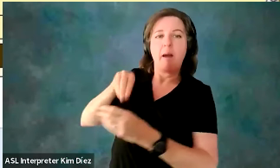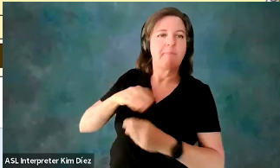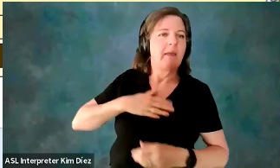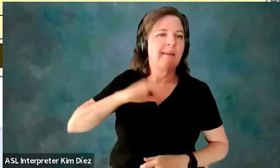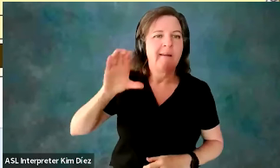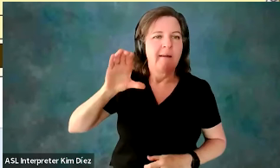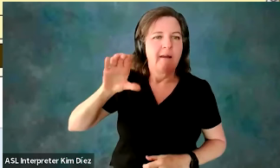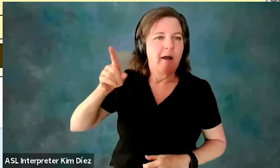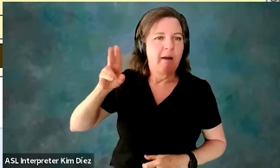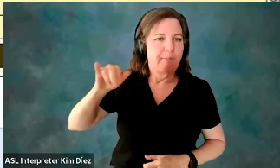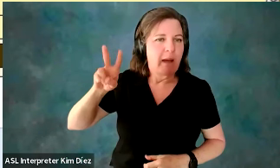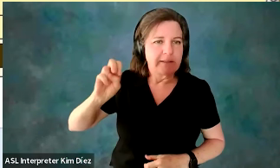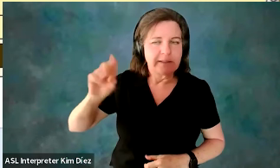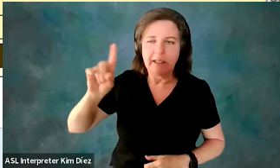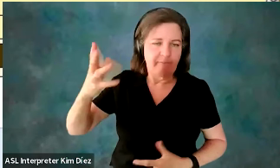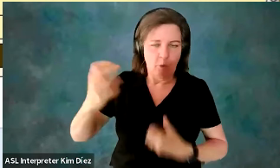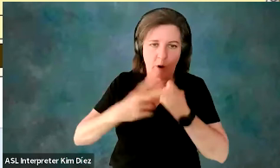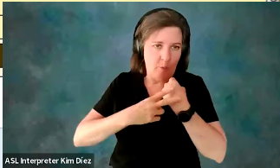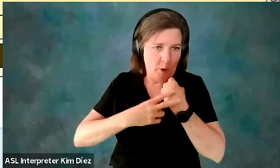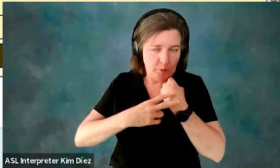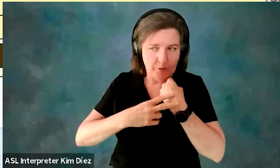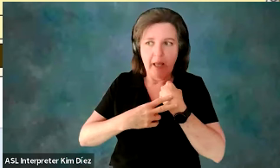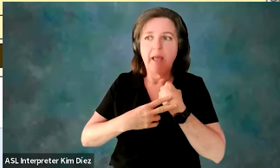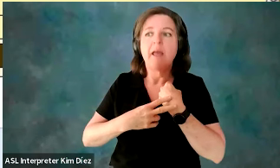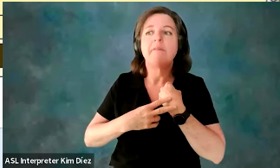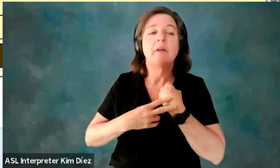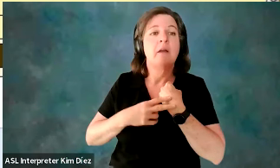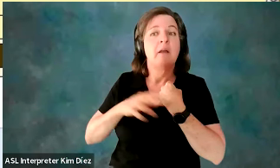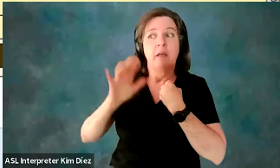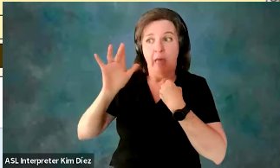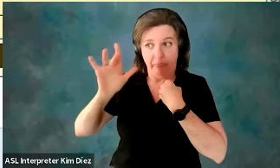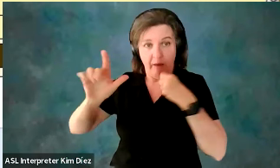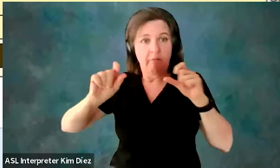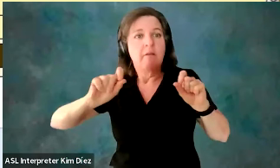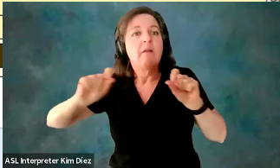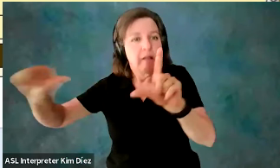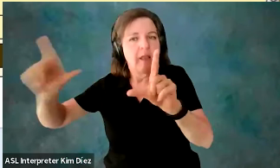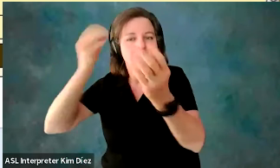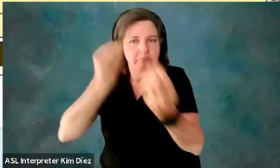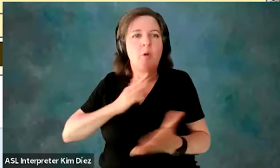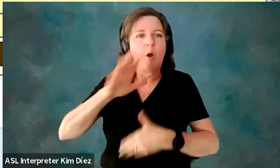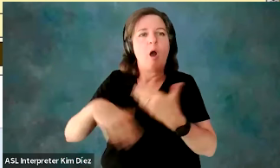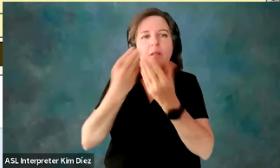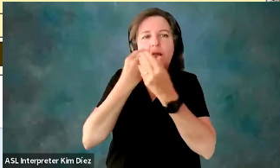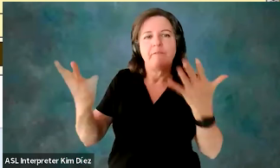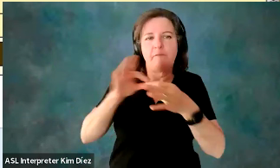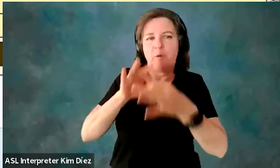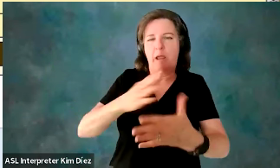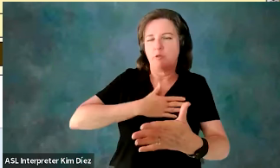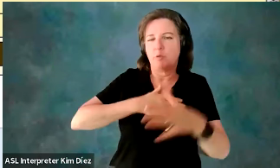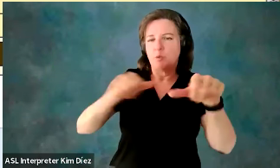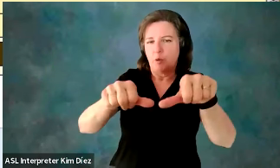record it anywhere that I want, and it's going to bring forth all of that information that I gather from my area of